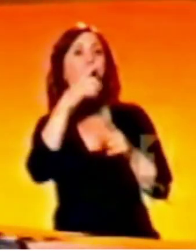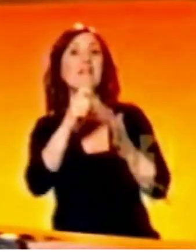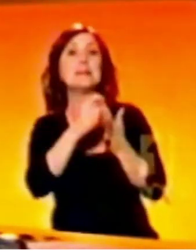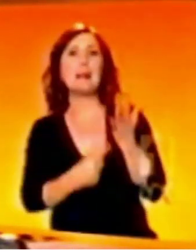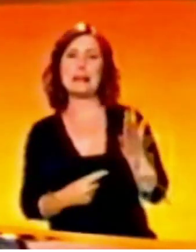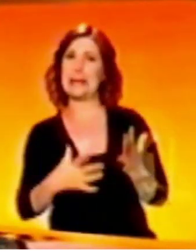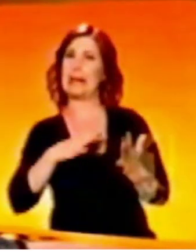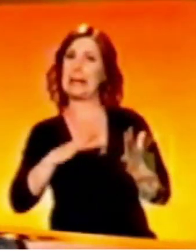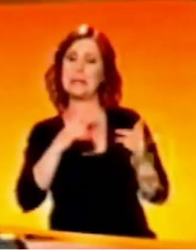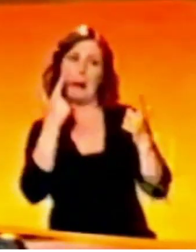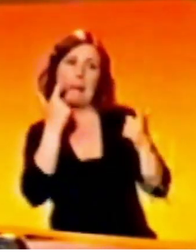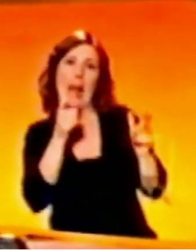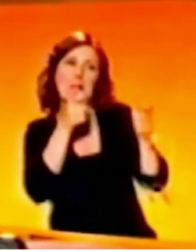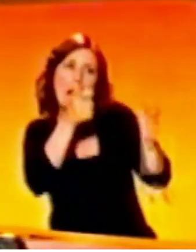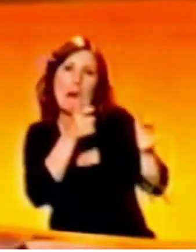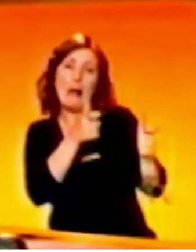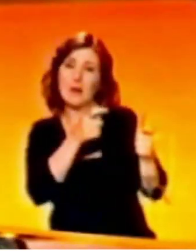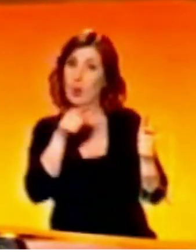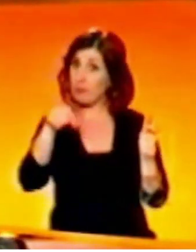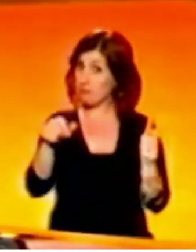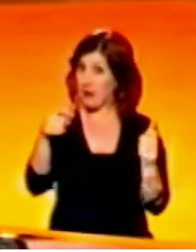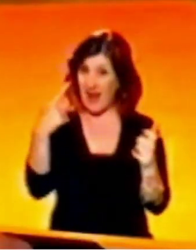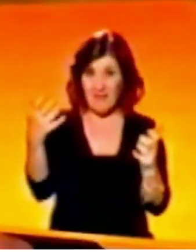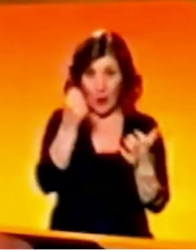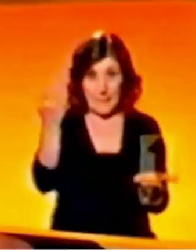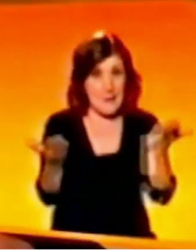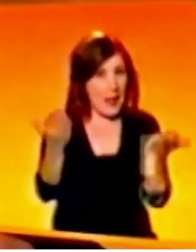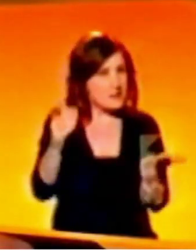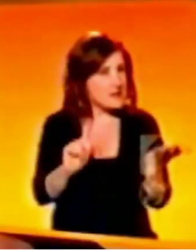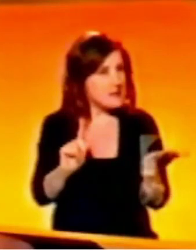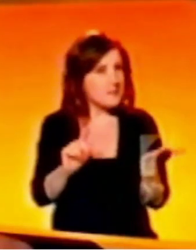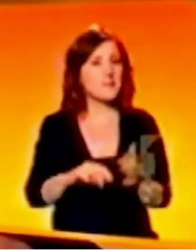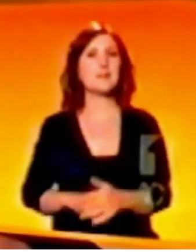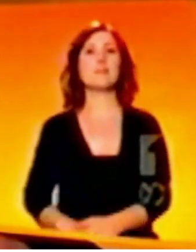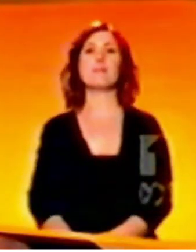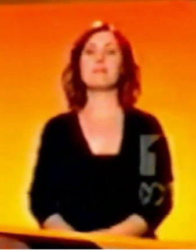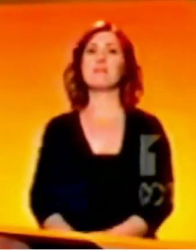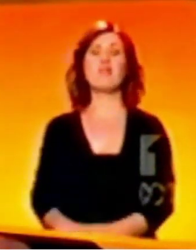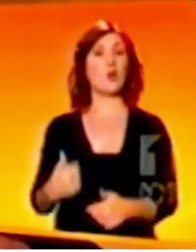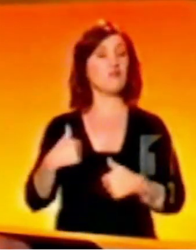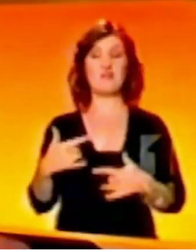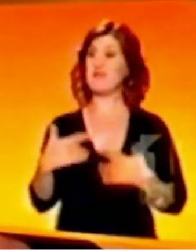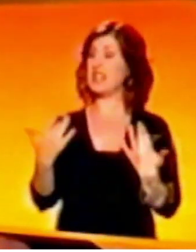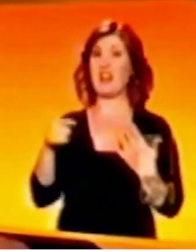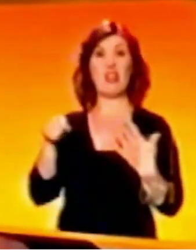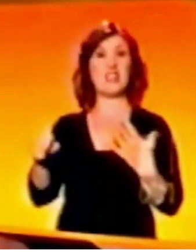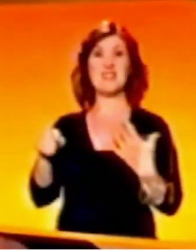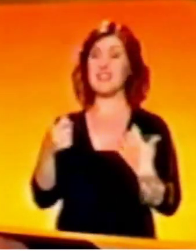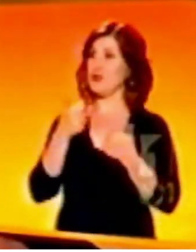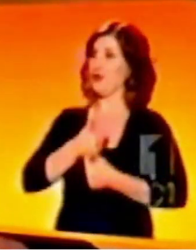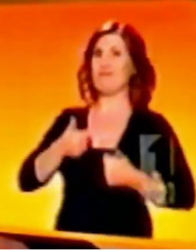need to be wrapped in cotton wool. Have you found a balance? Yeah, well, we've equalled the joy